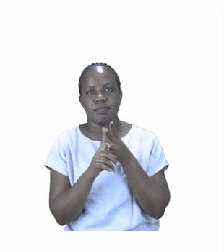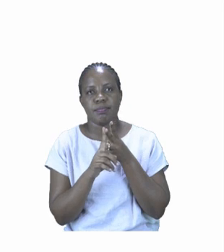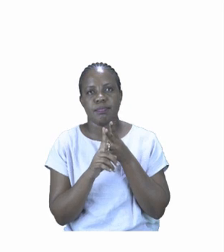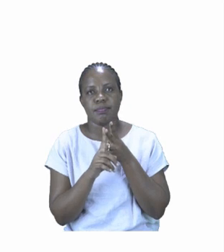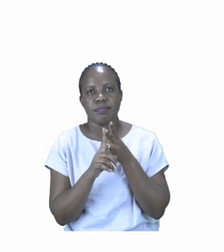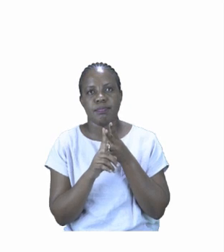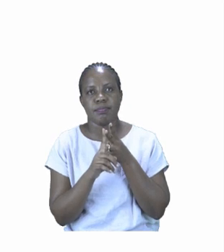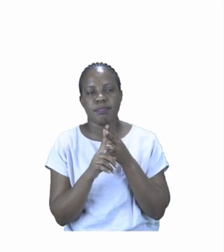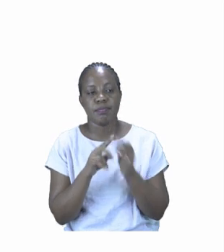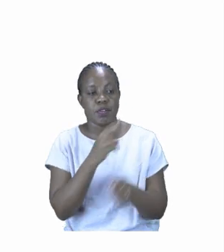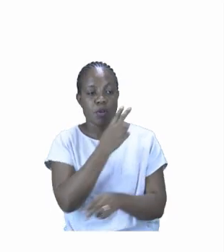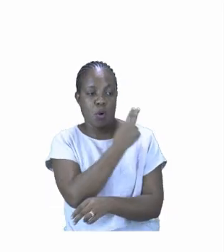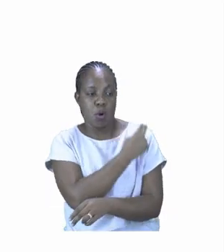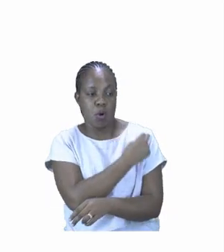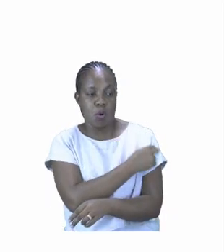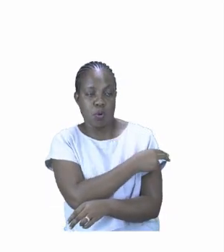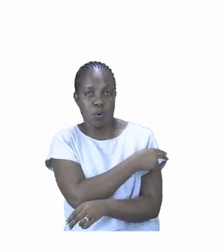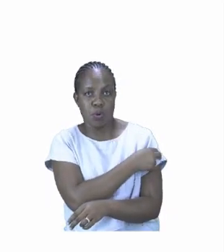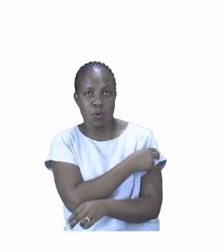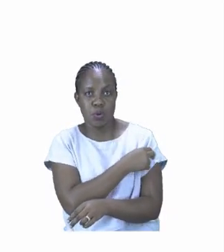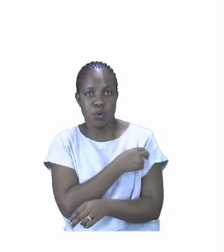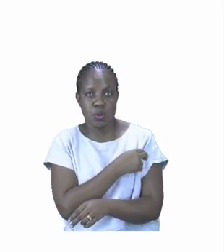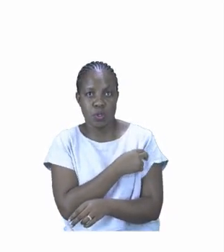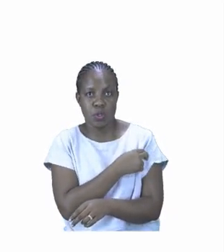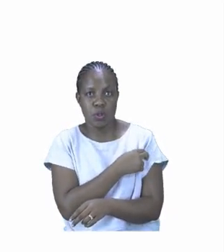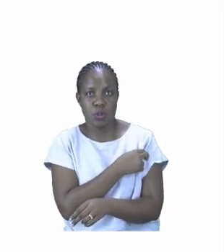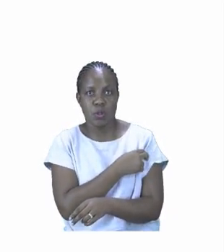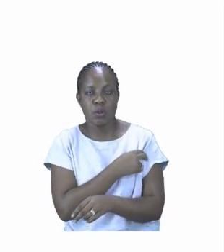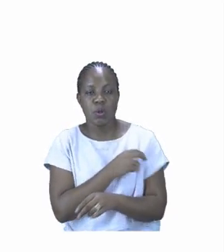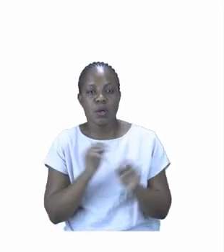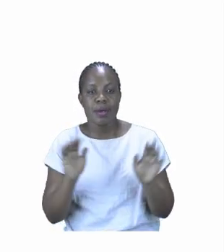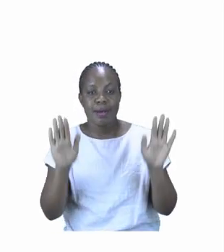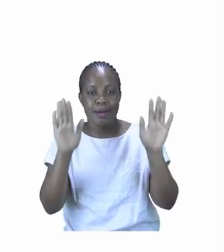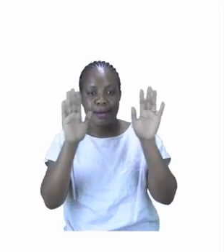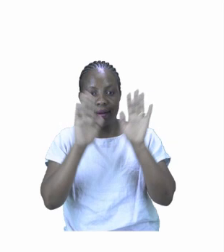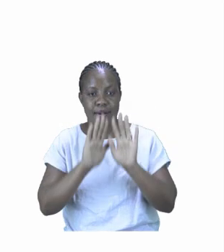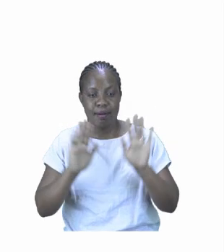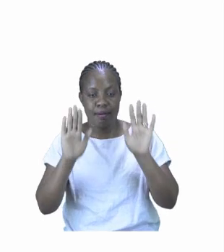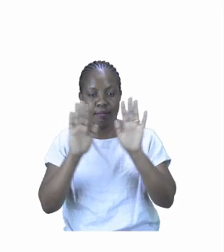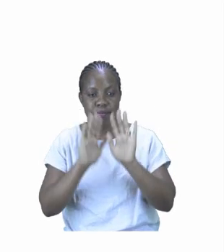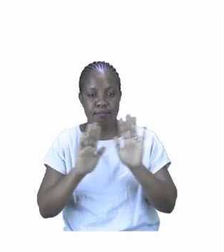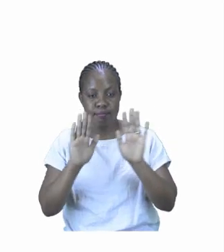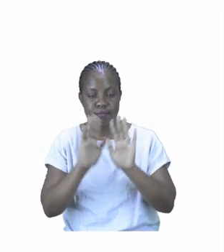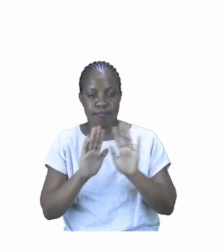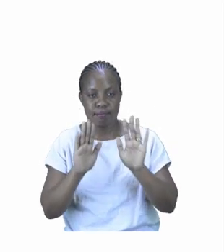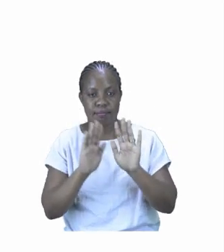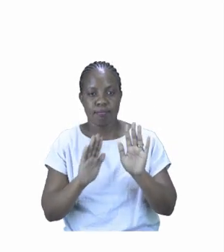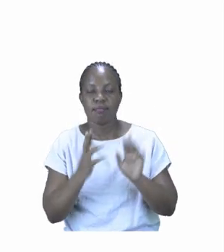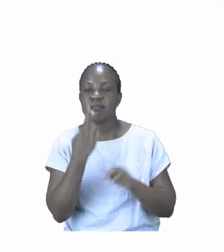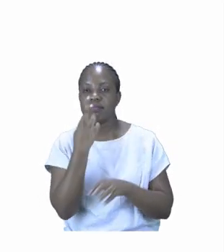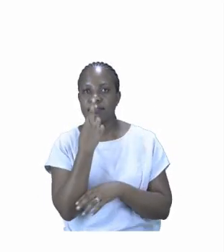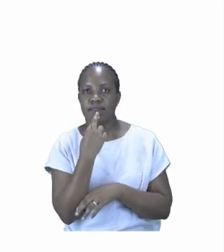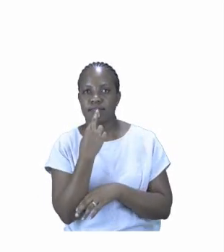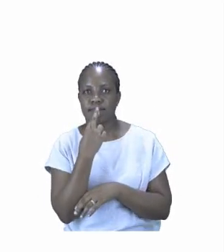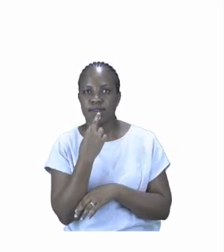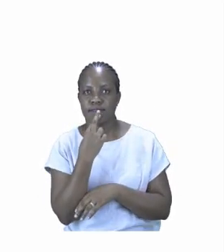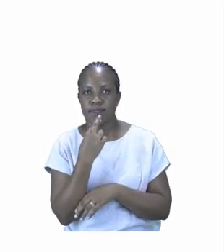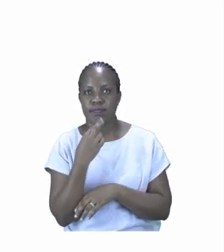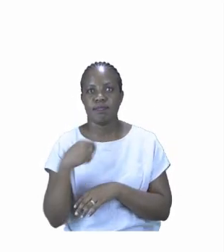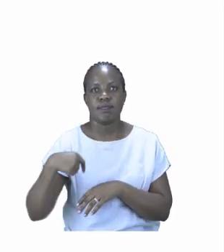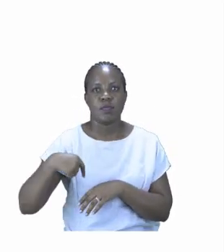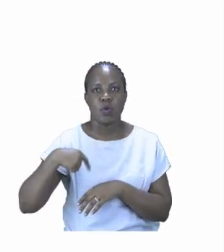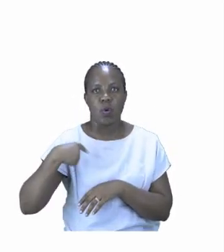color the hospital red and white. Now there is one picture there that is not colored, but it